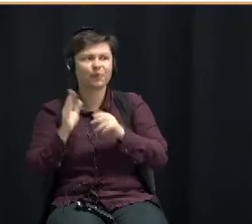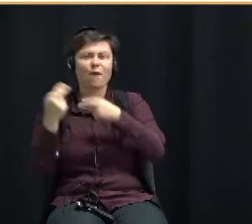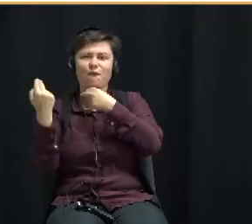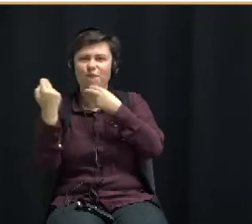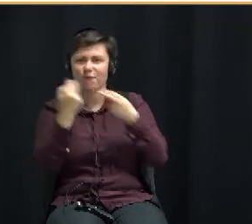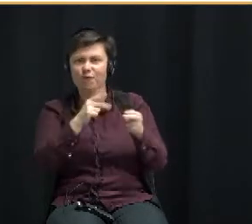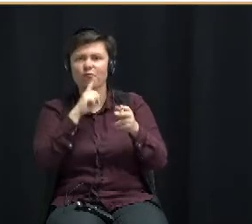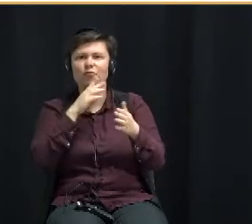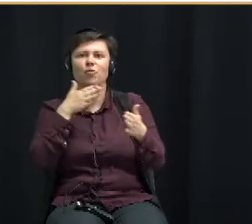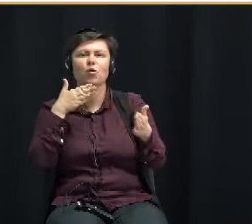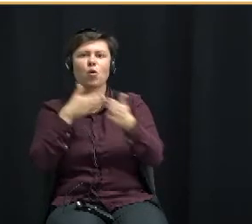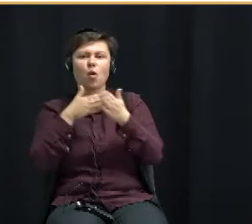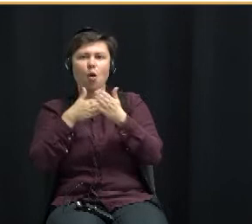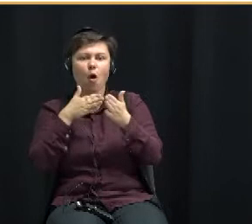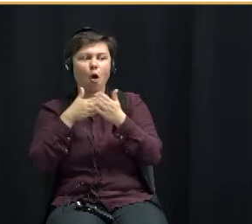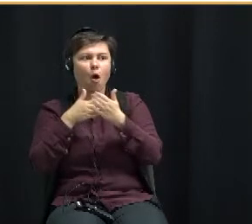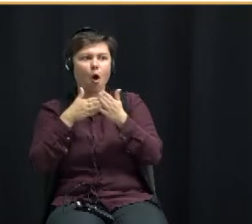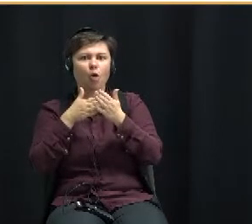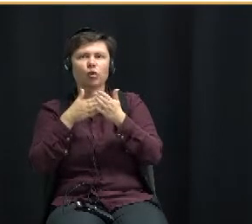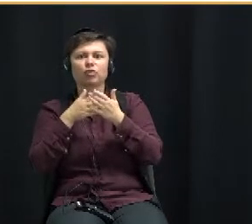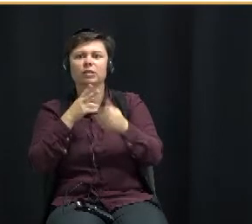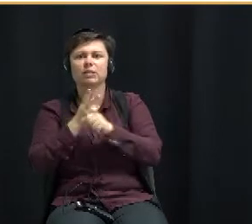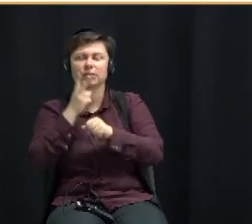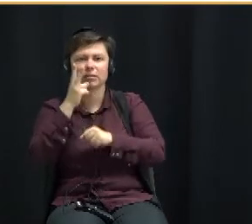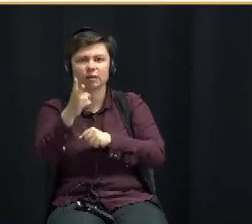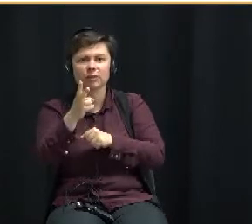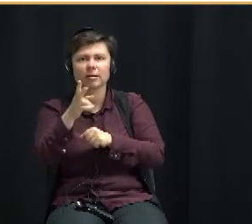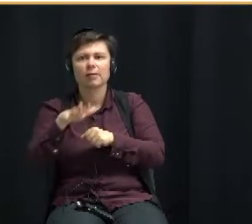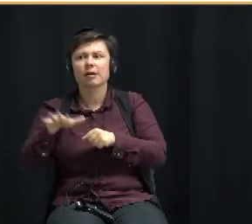yes, if that's the first slide, it's all about,